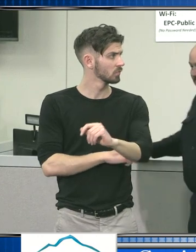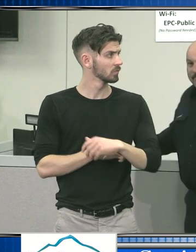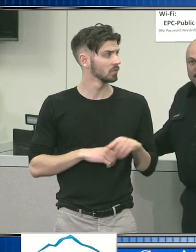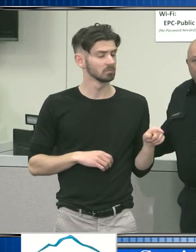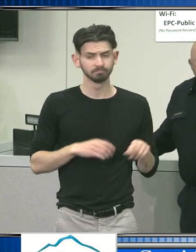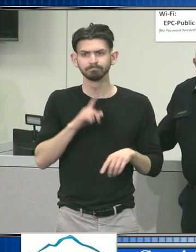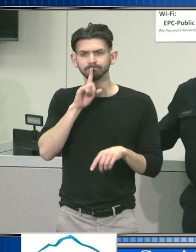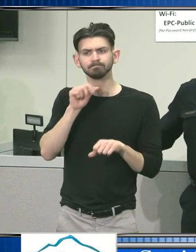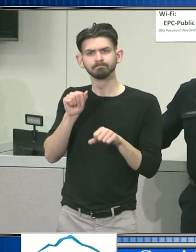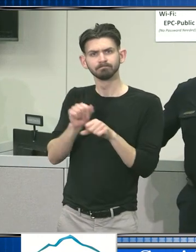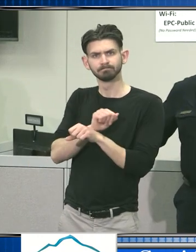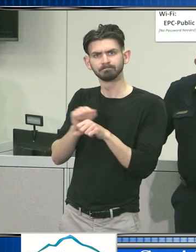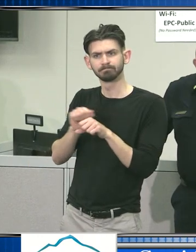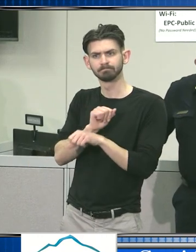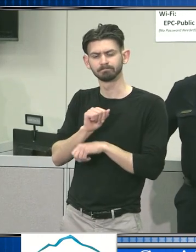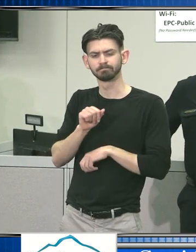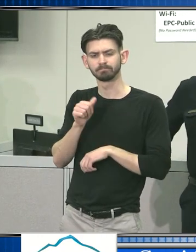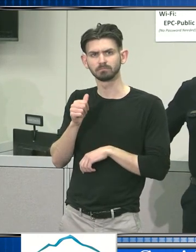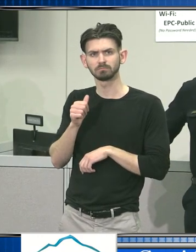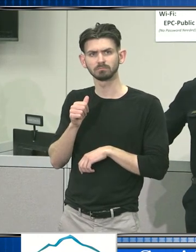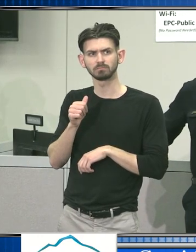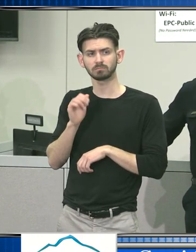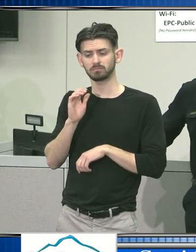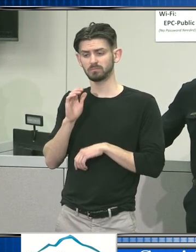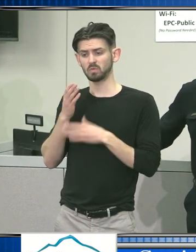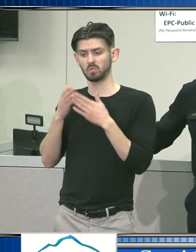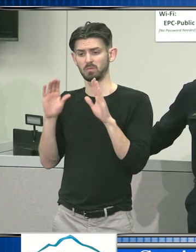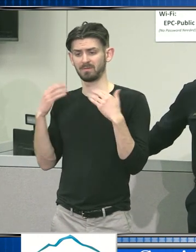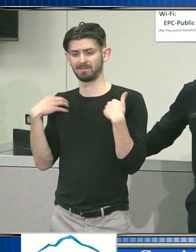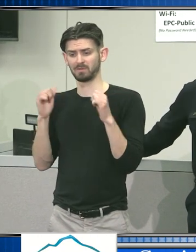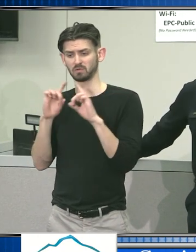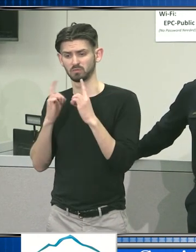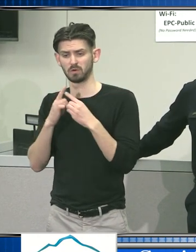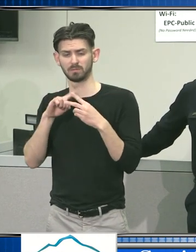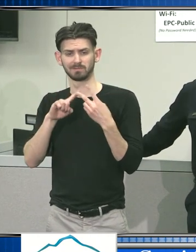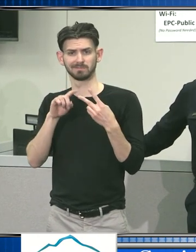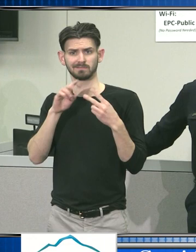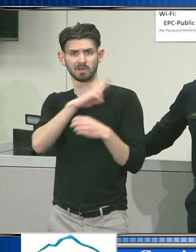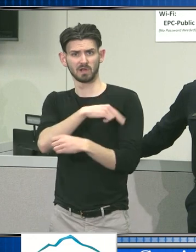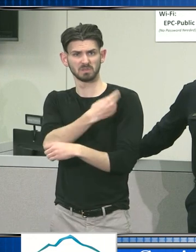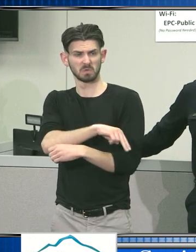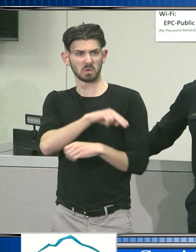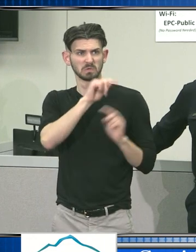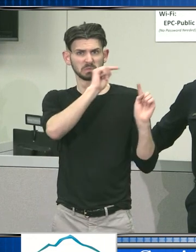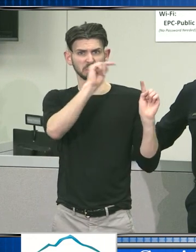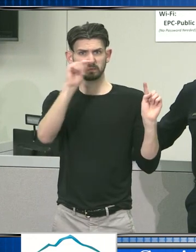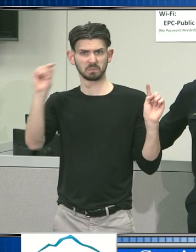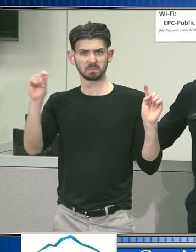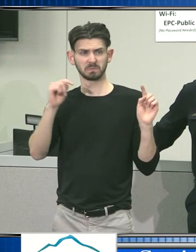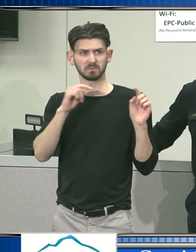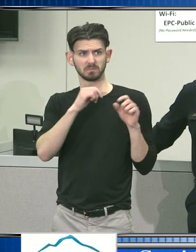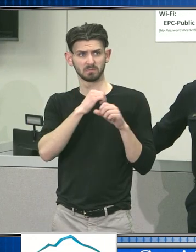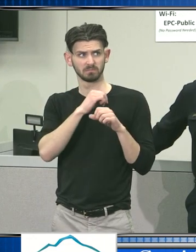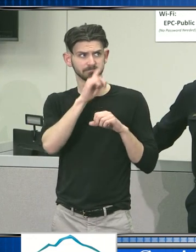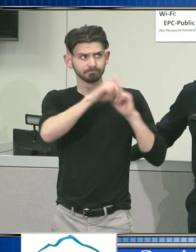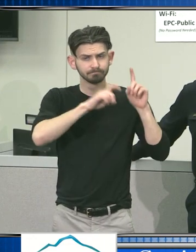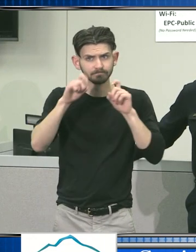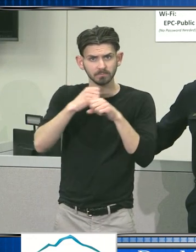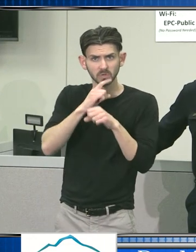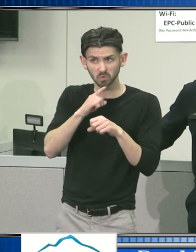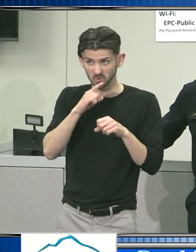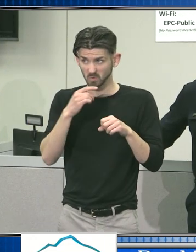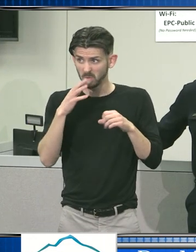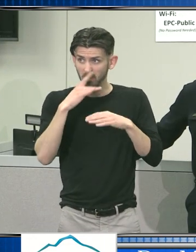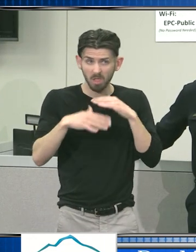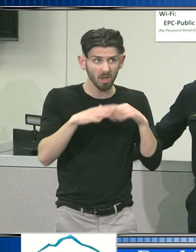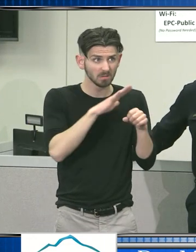Absolutely. We are working with our public health departments and hospital systems to ensure that we have the blood that we need available. But the news